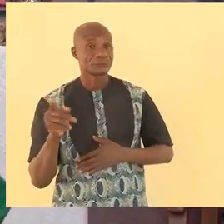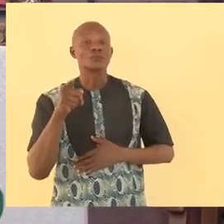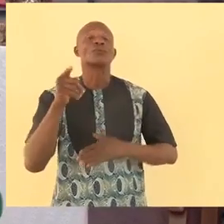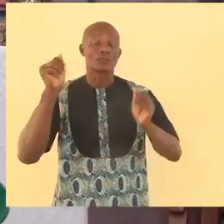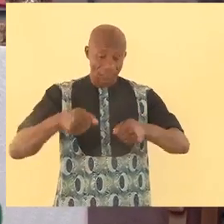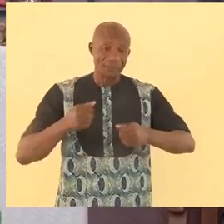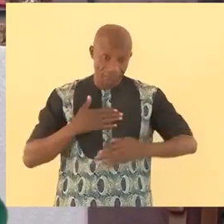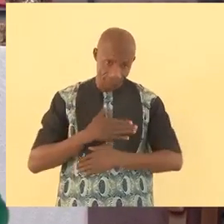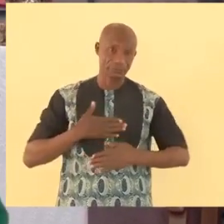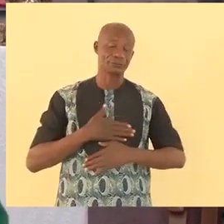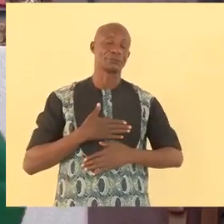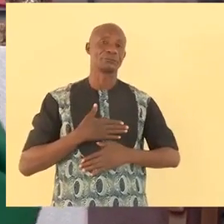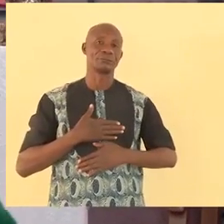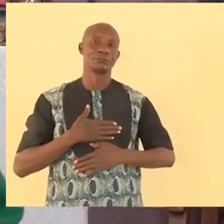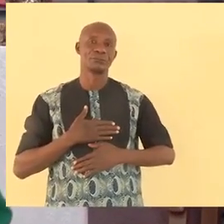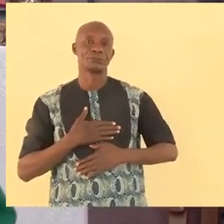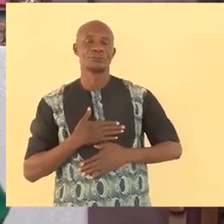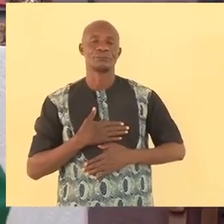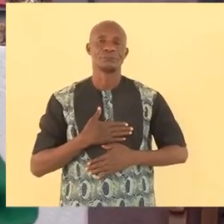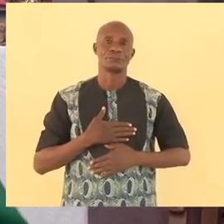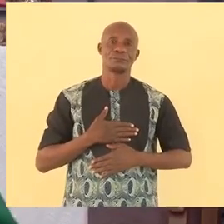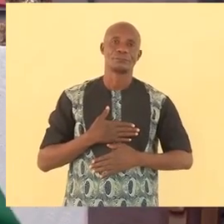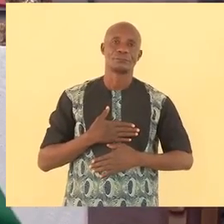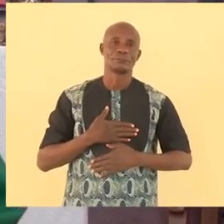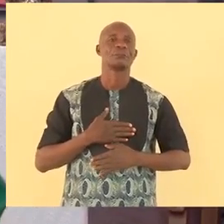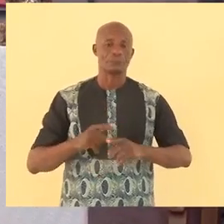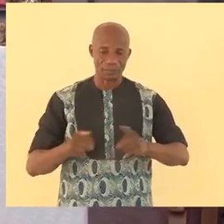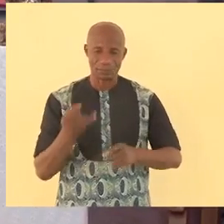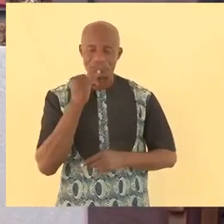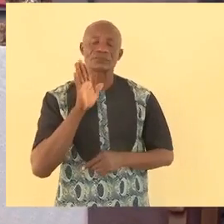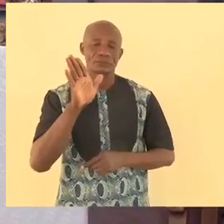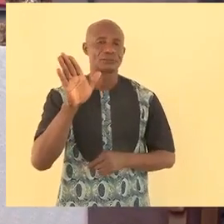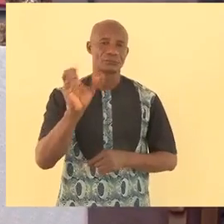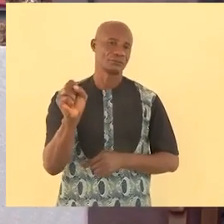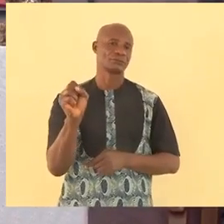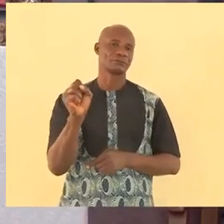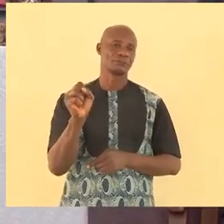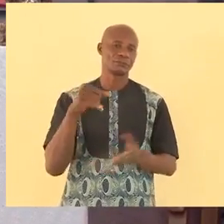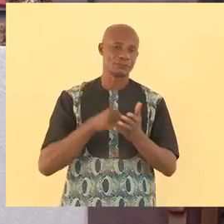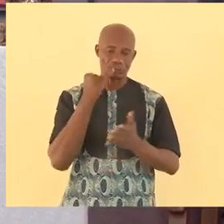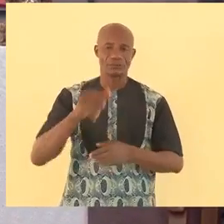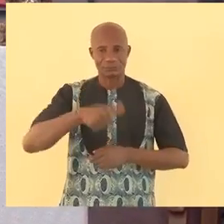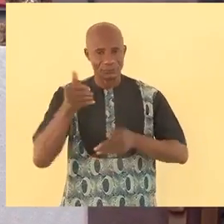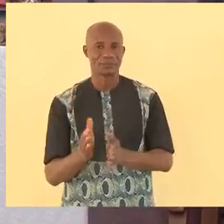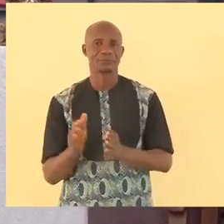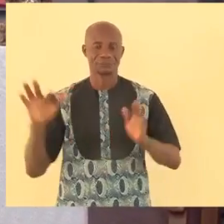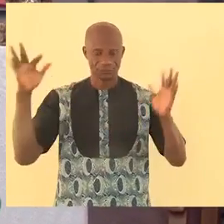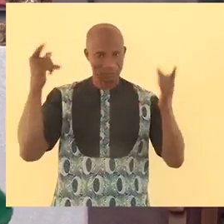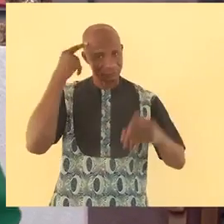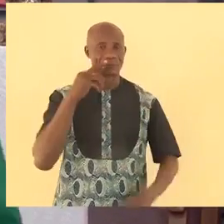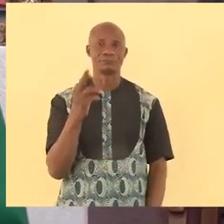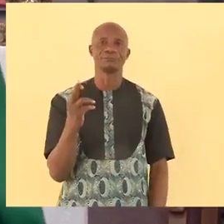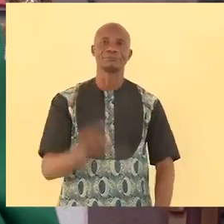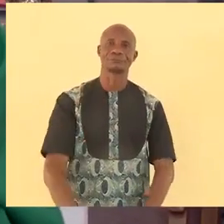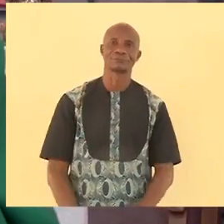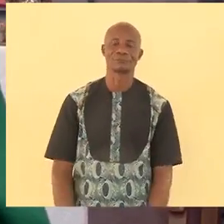Okay, you can enjoy the euphoria of being the custodian, but it is not for you. Let's put our hands